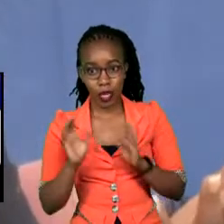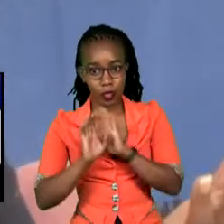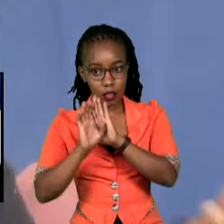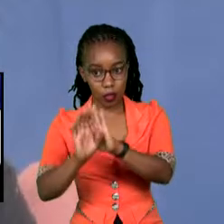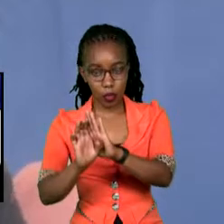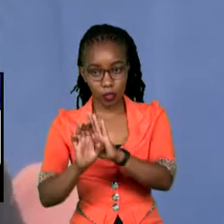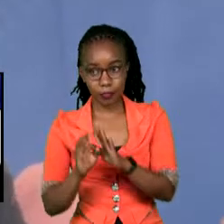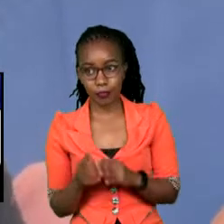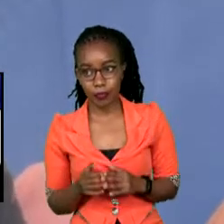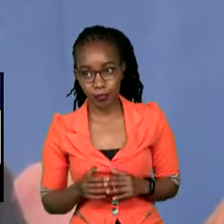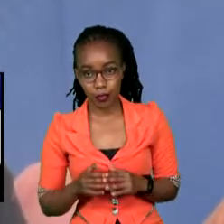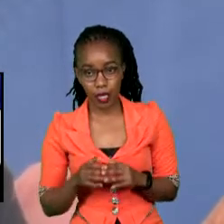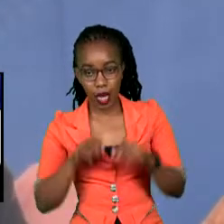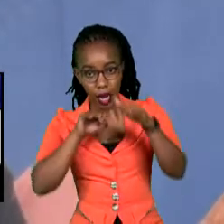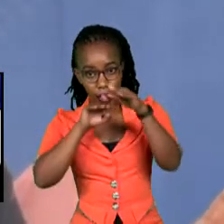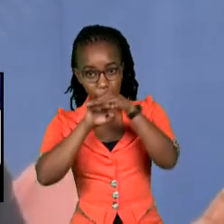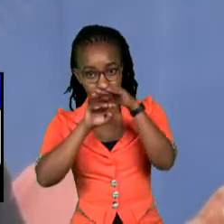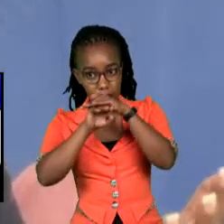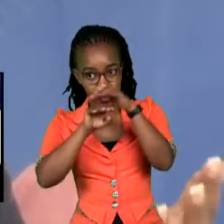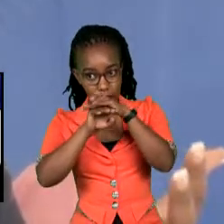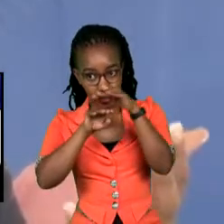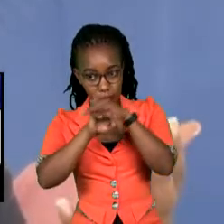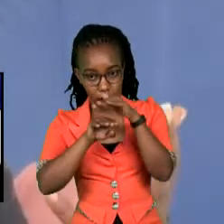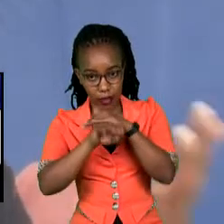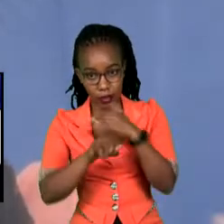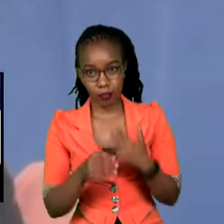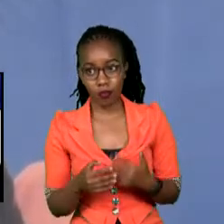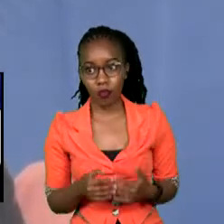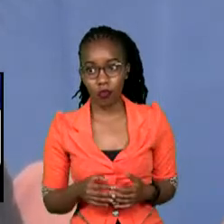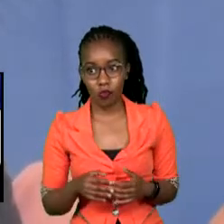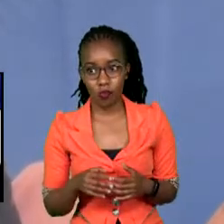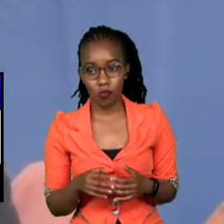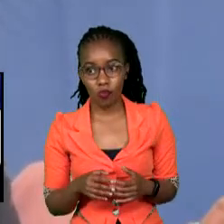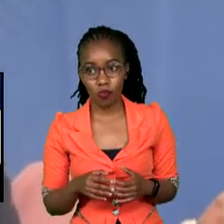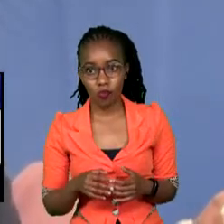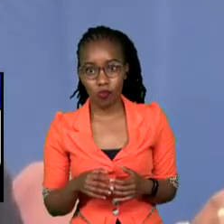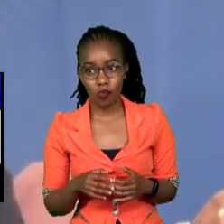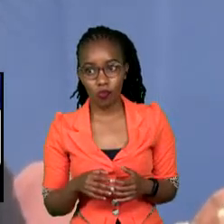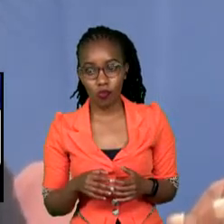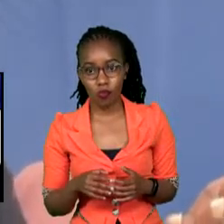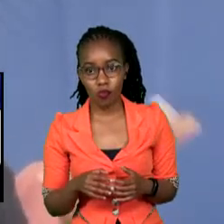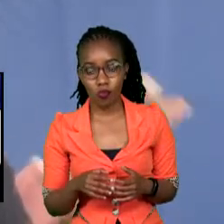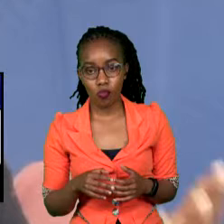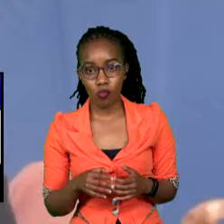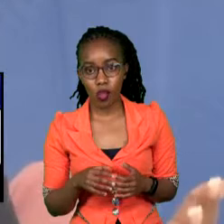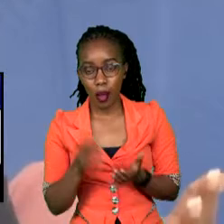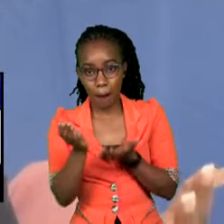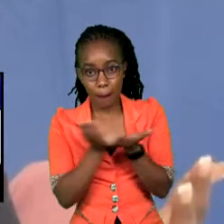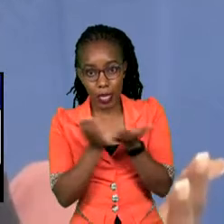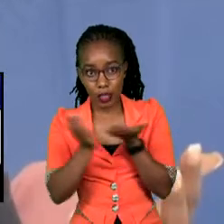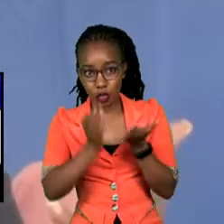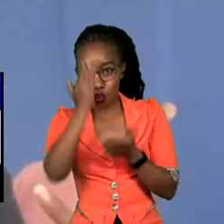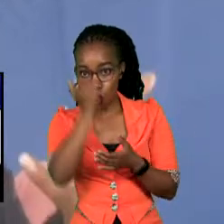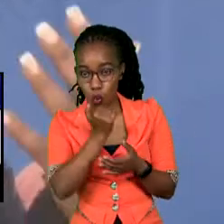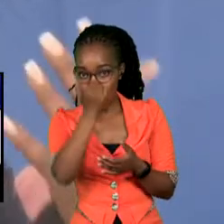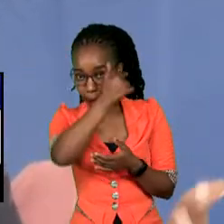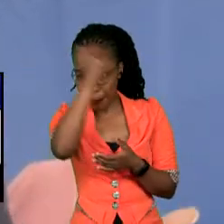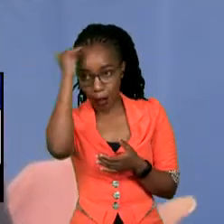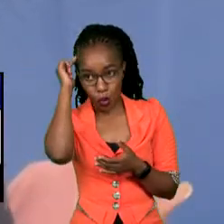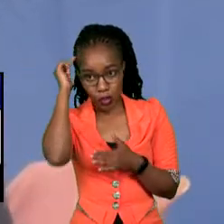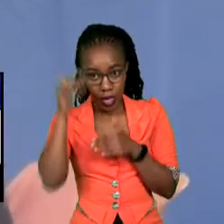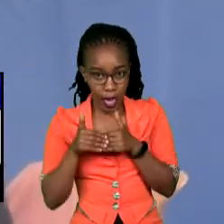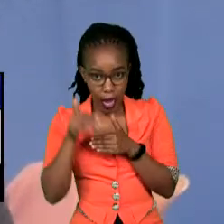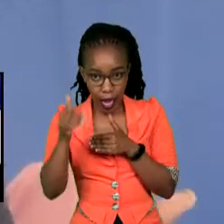including access to microfinancing, because ultimately then